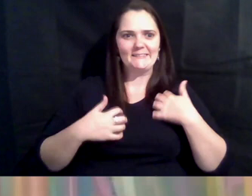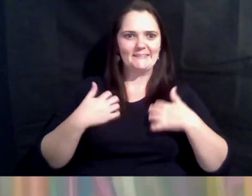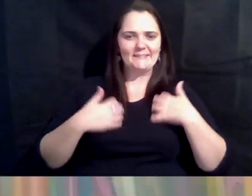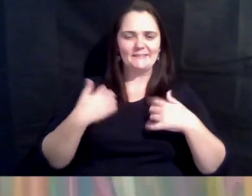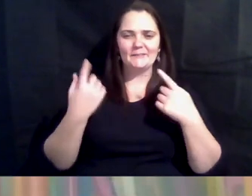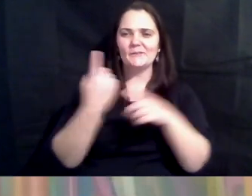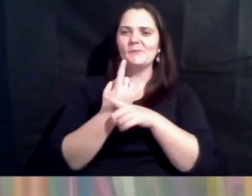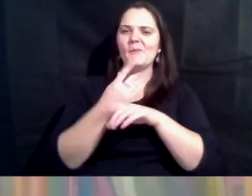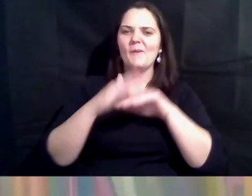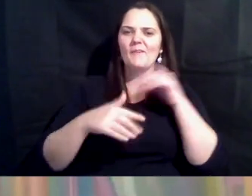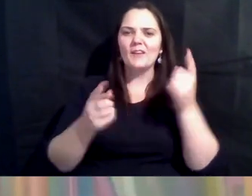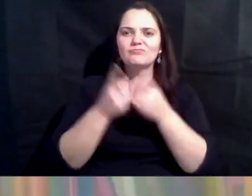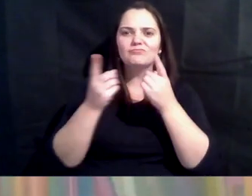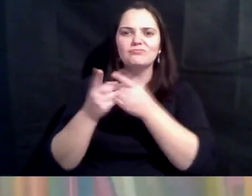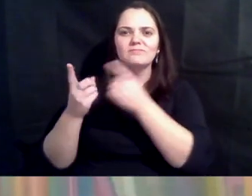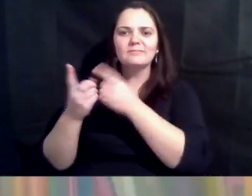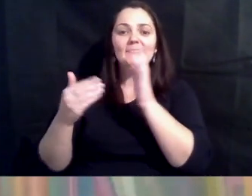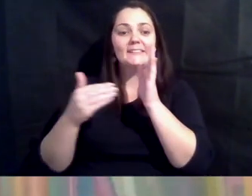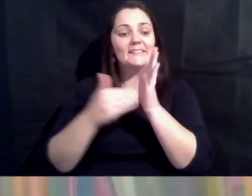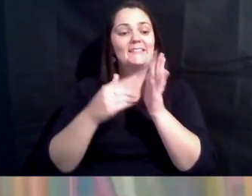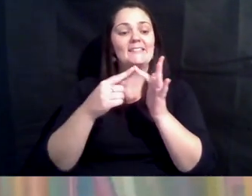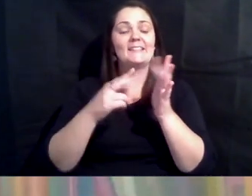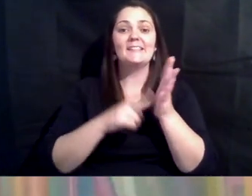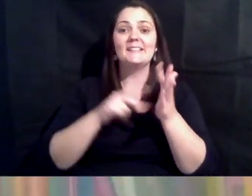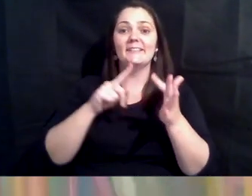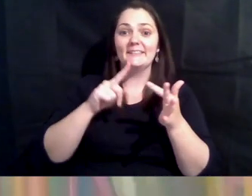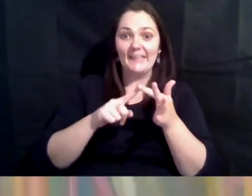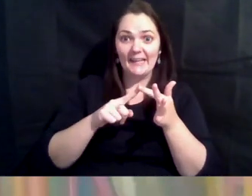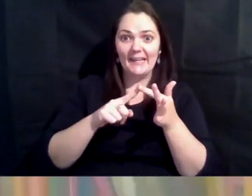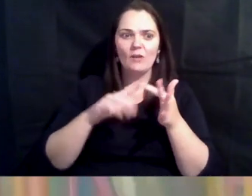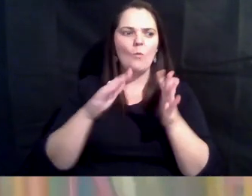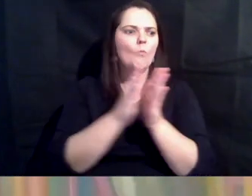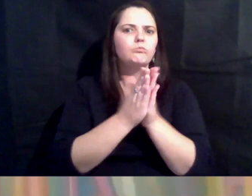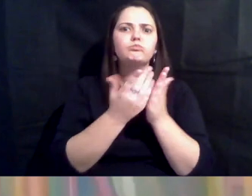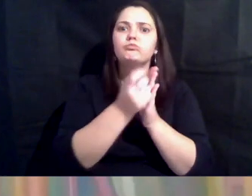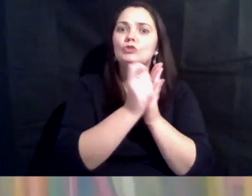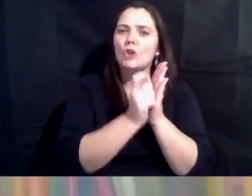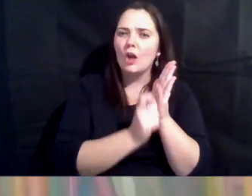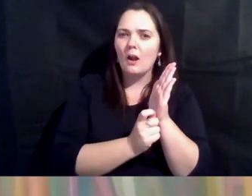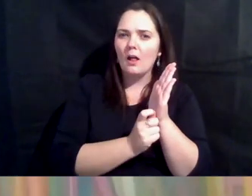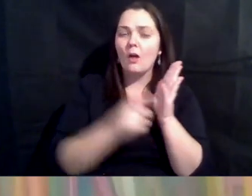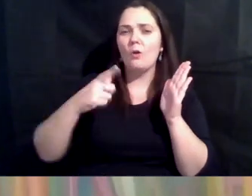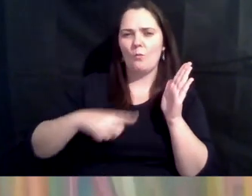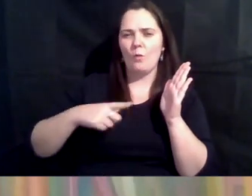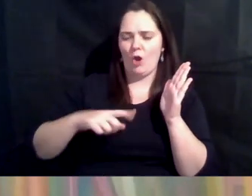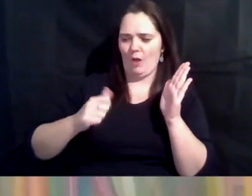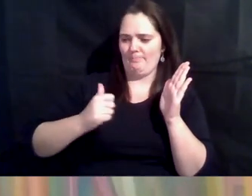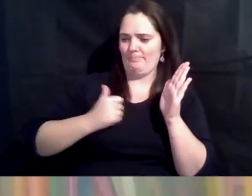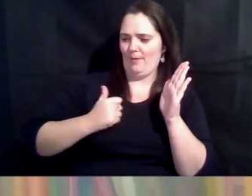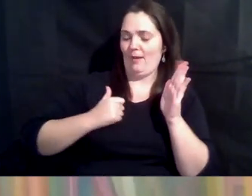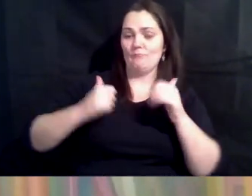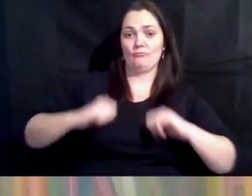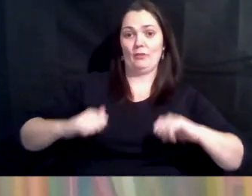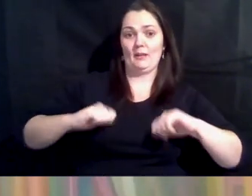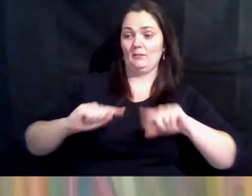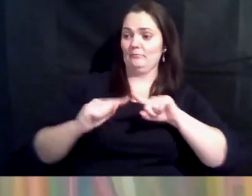about all things zine making tonight and journaling, because this is something that's been a huge part of my